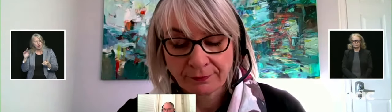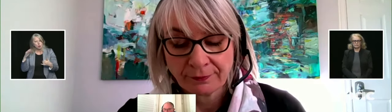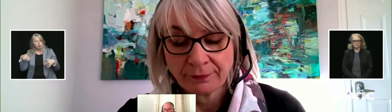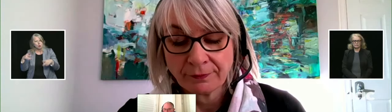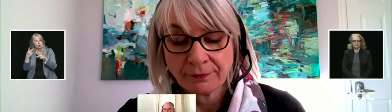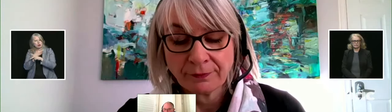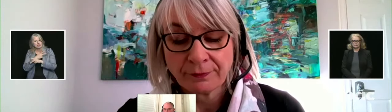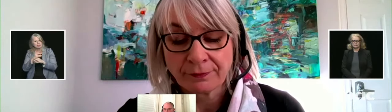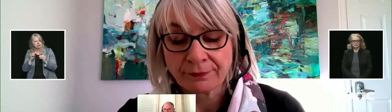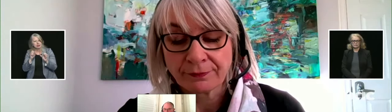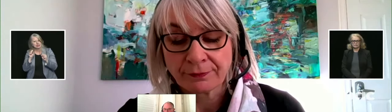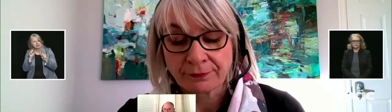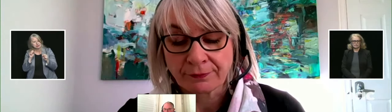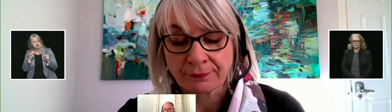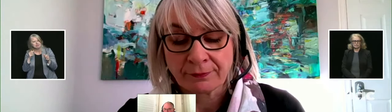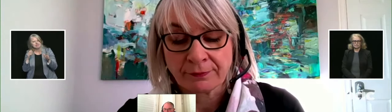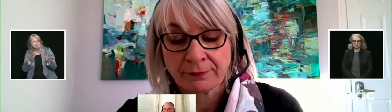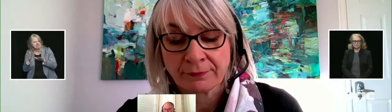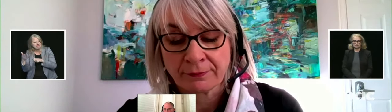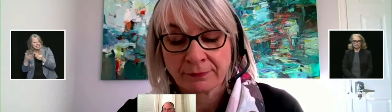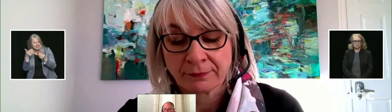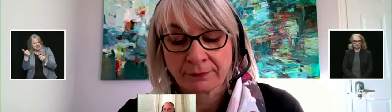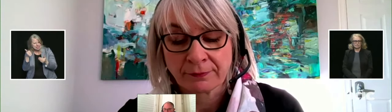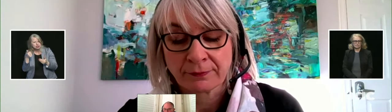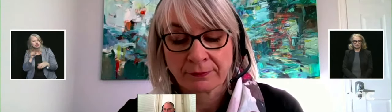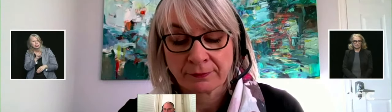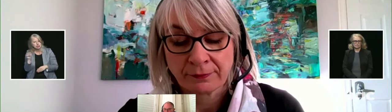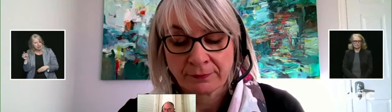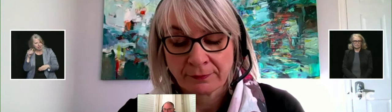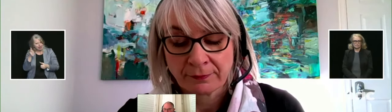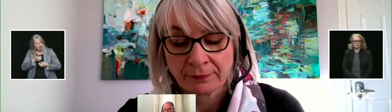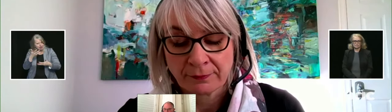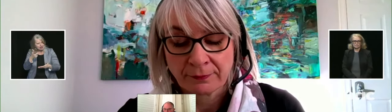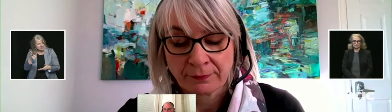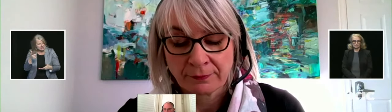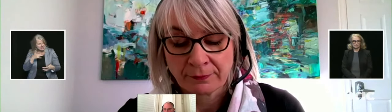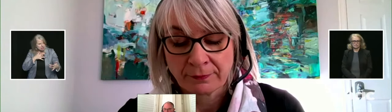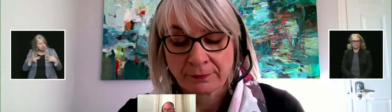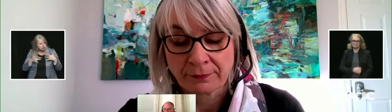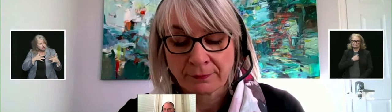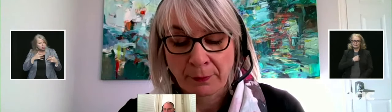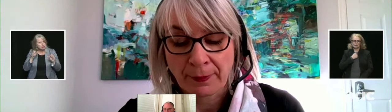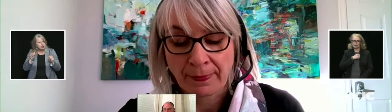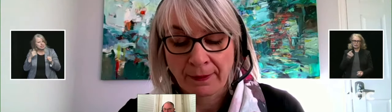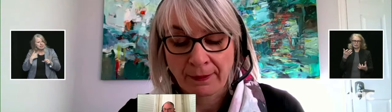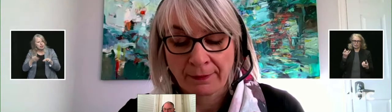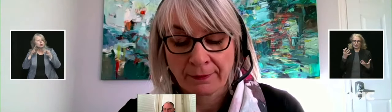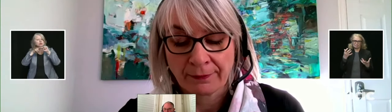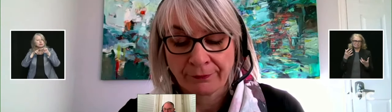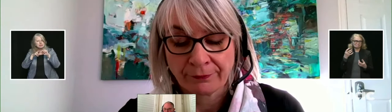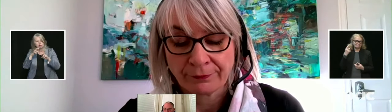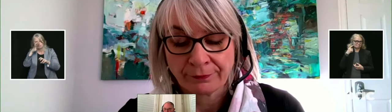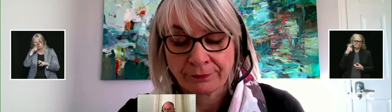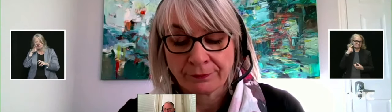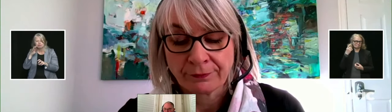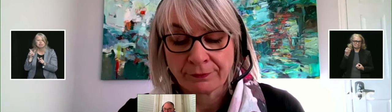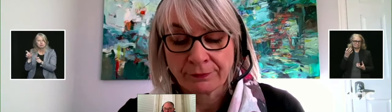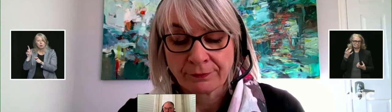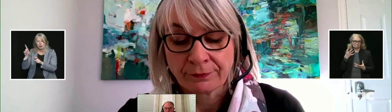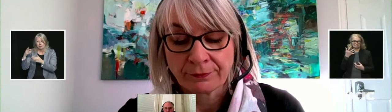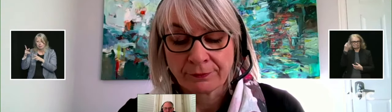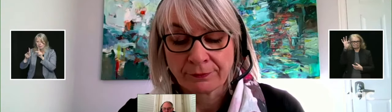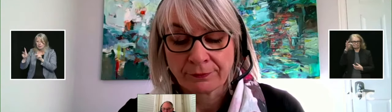fatal. So does that cause some concern and make you think that you need to have increased measures when people arrive?